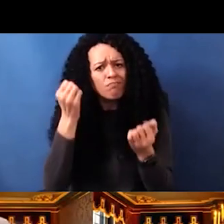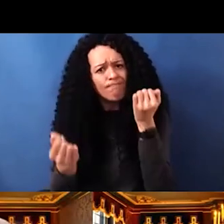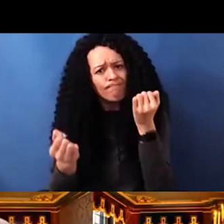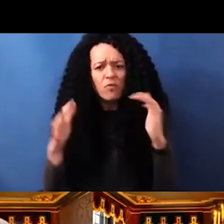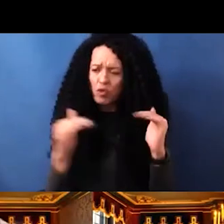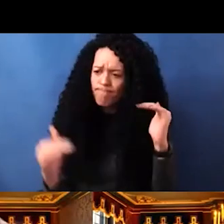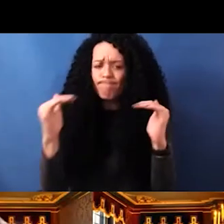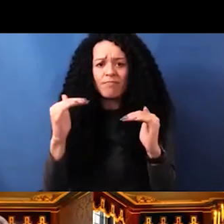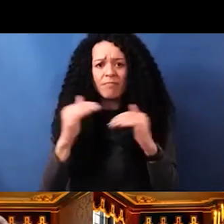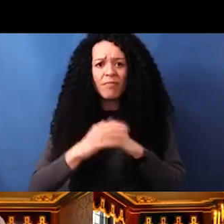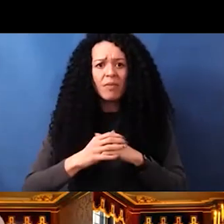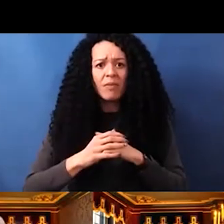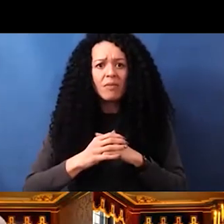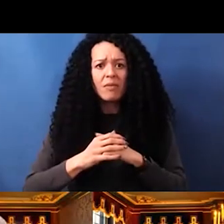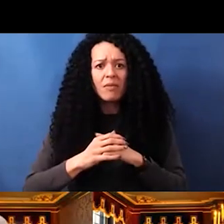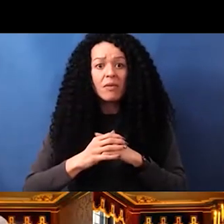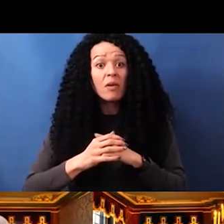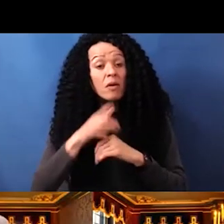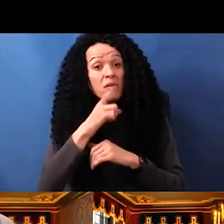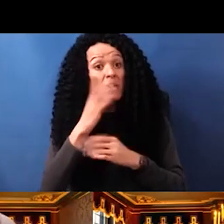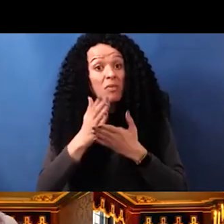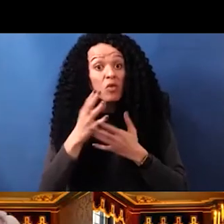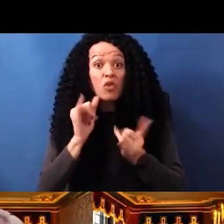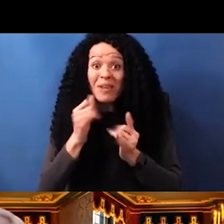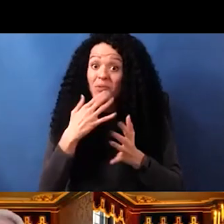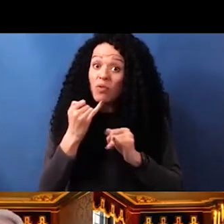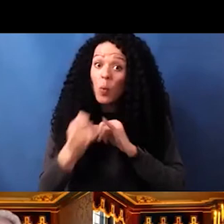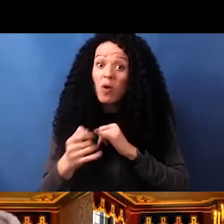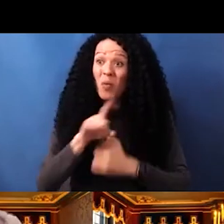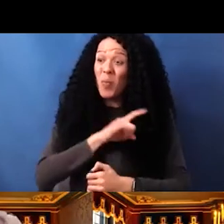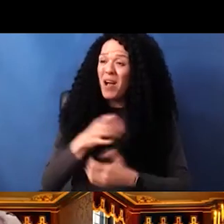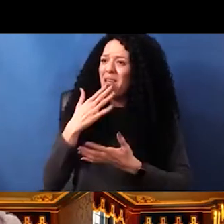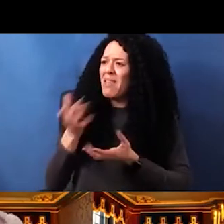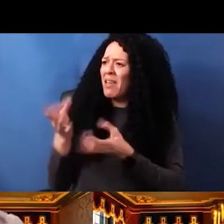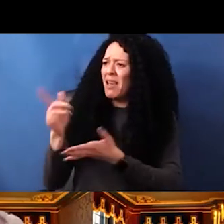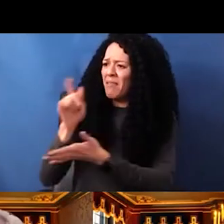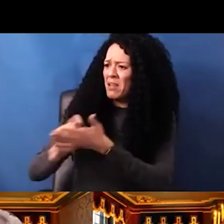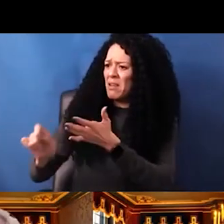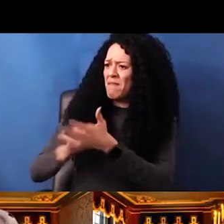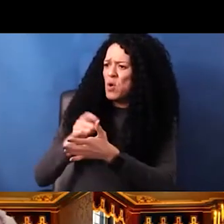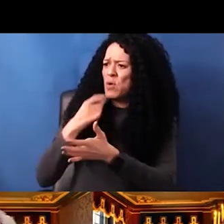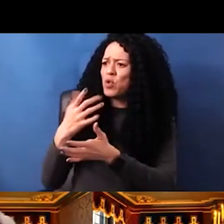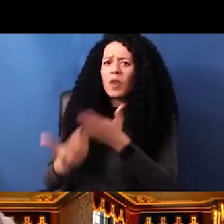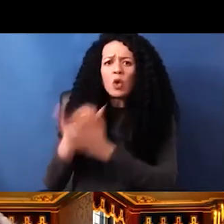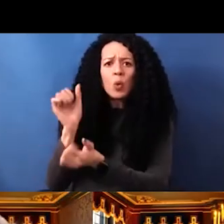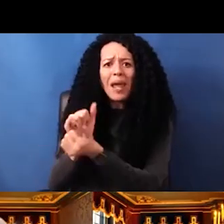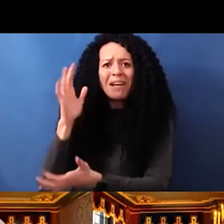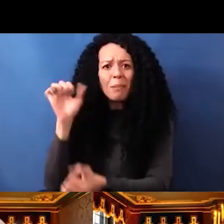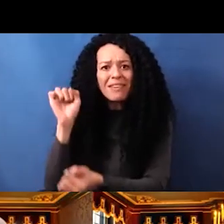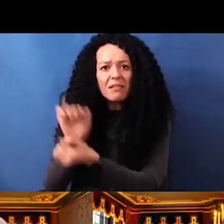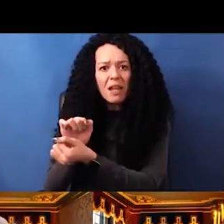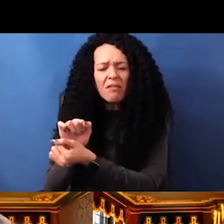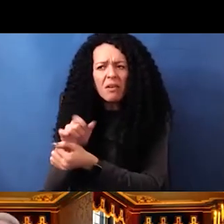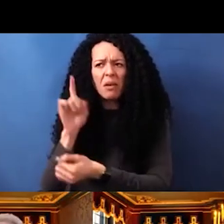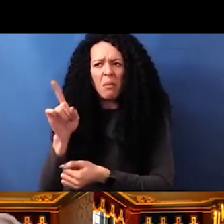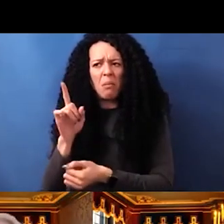know, is in some respects even worse, granting suffrage to the newly emancipated slaves and refusing it to the most